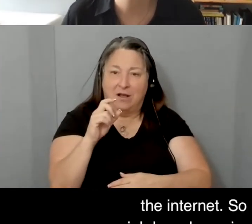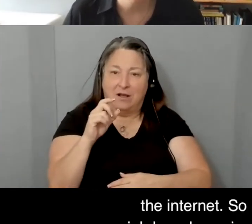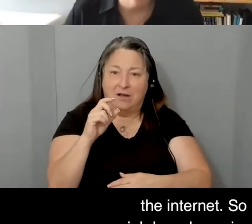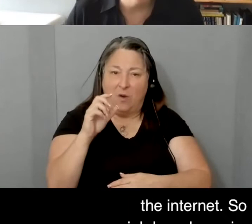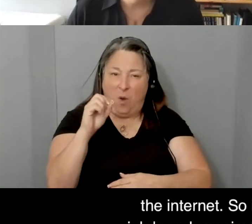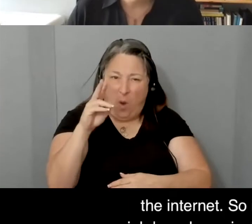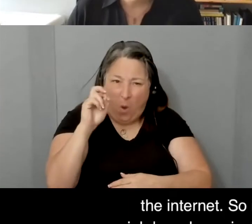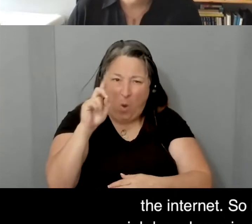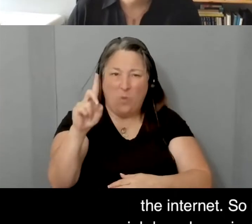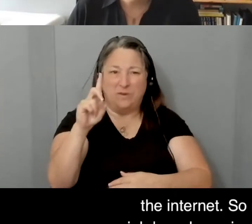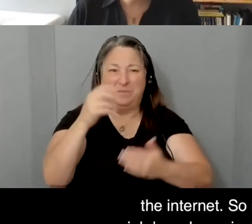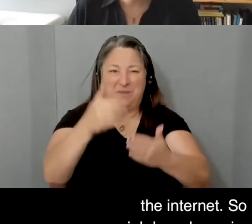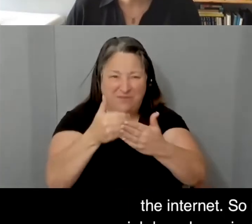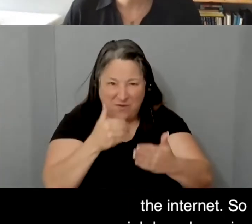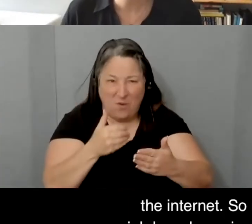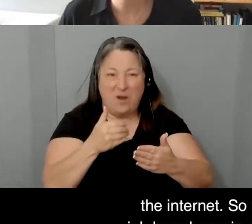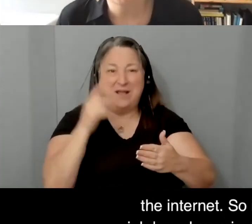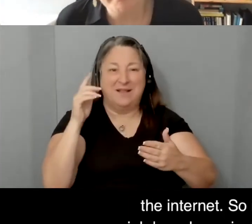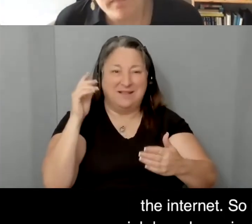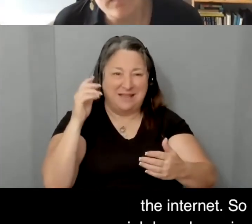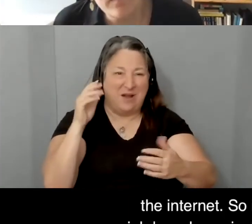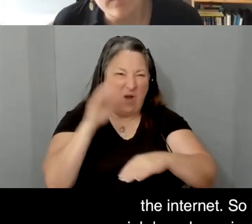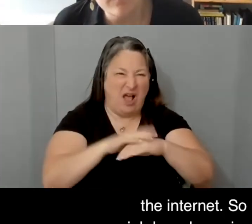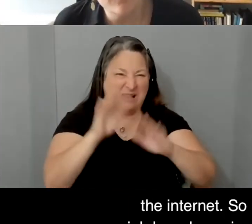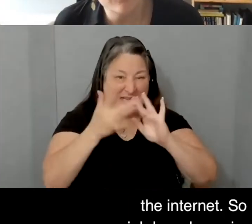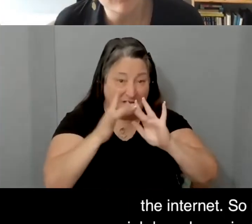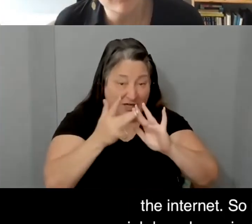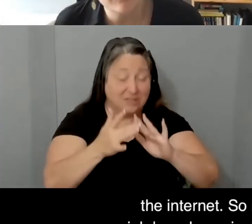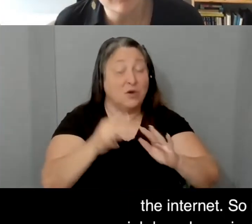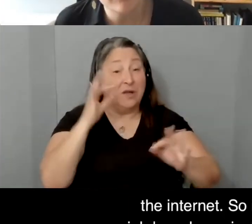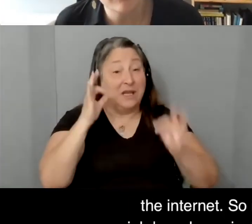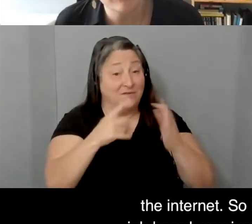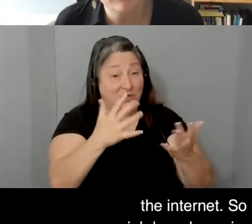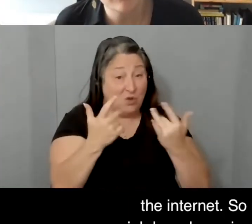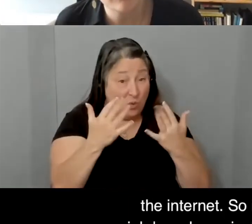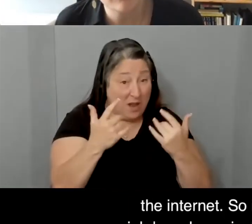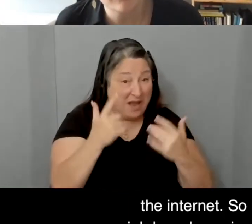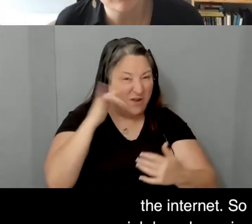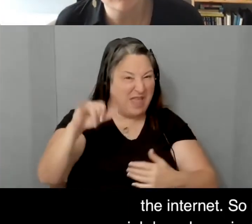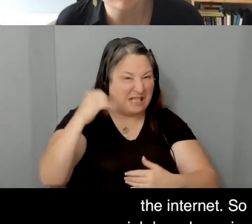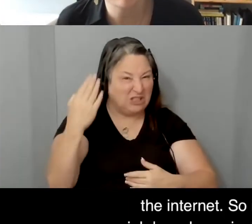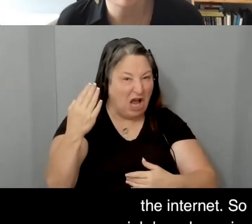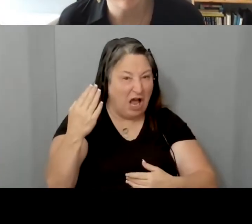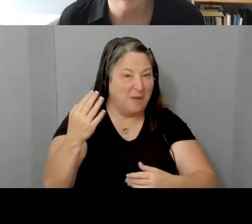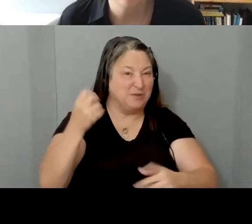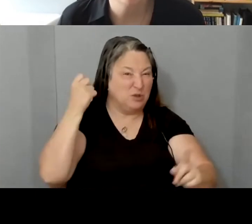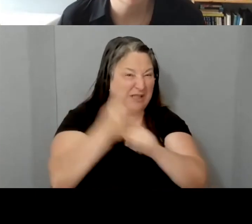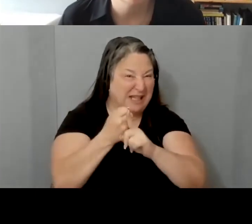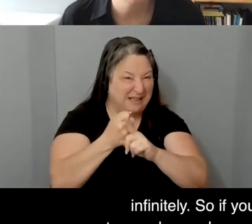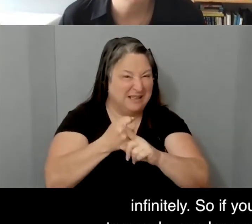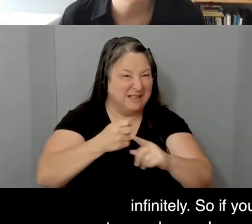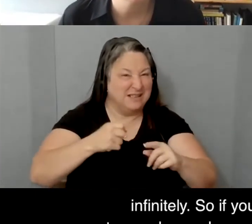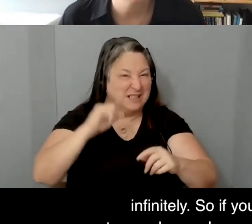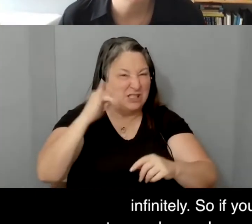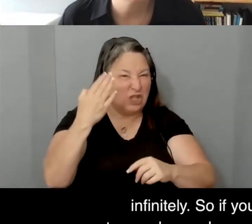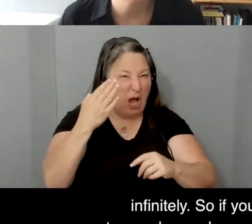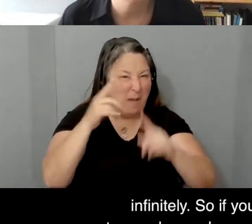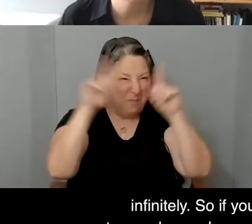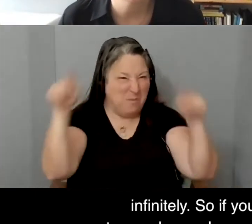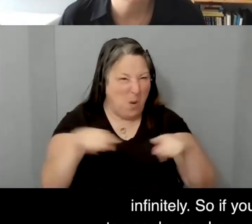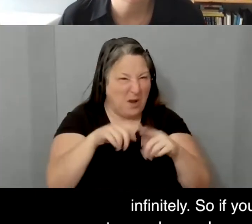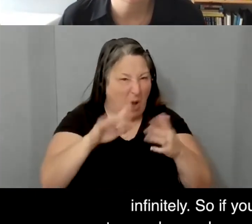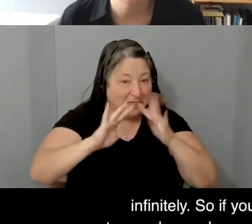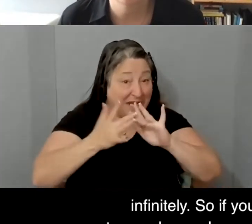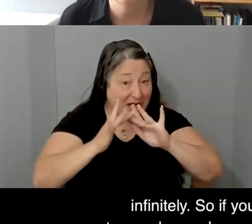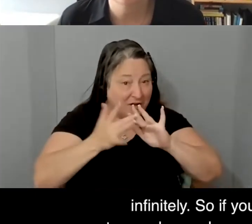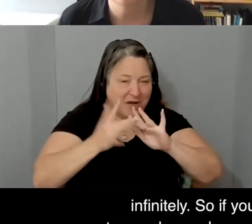if you wait for a job to hit a job board, you just increased your competition infinitely. So if you